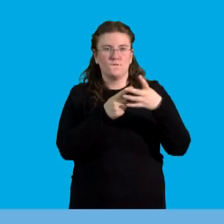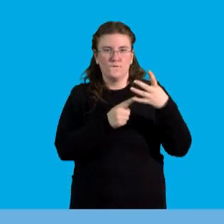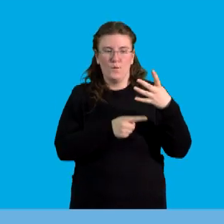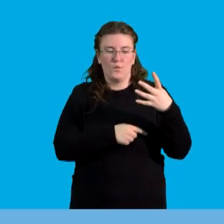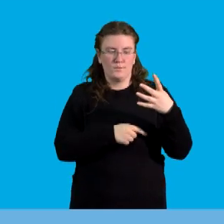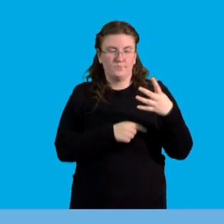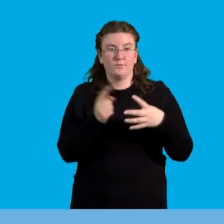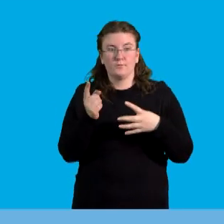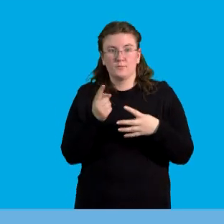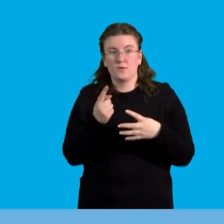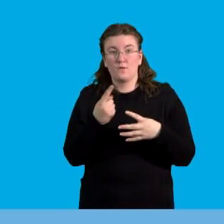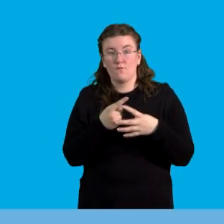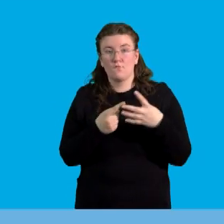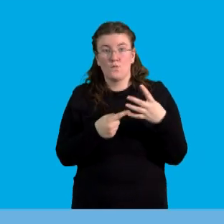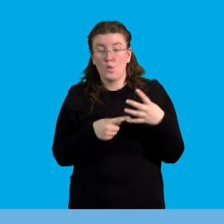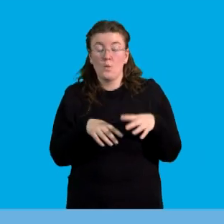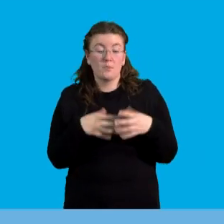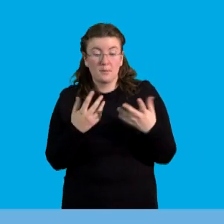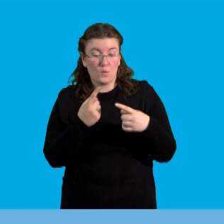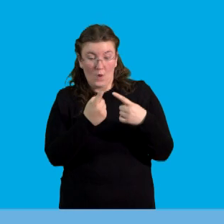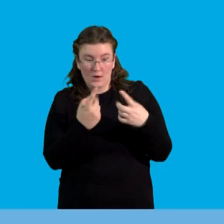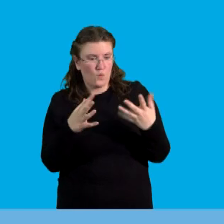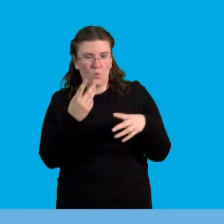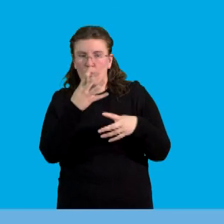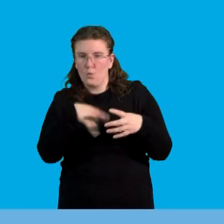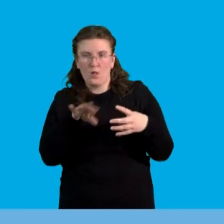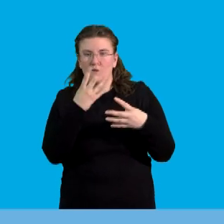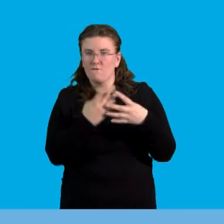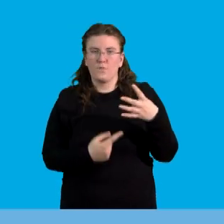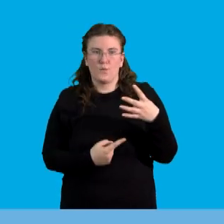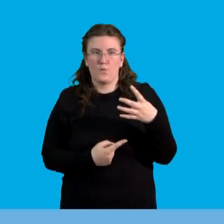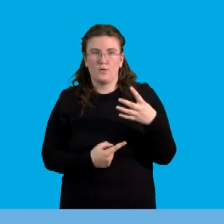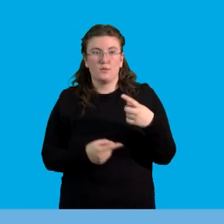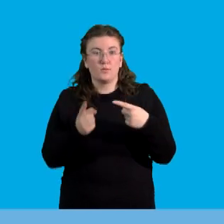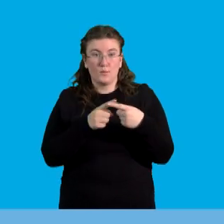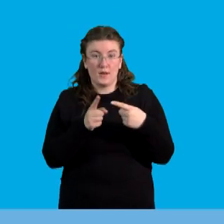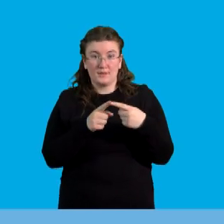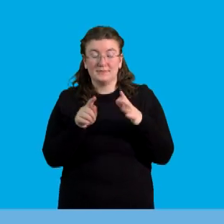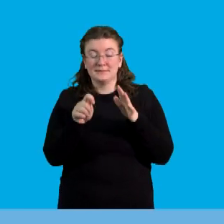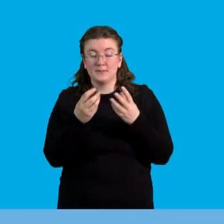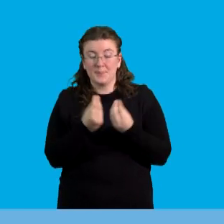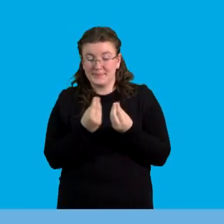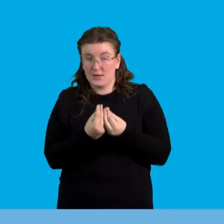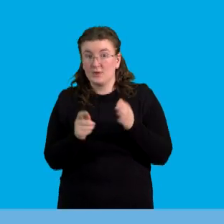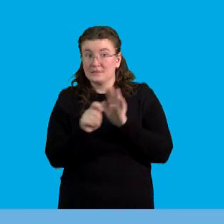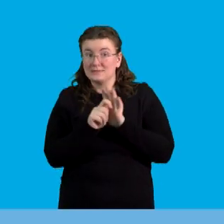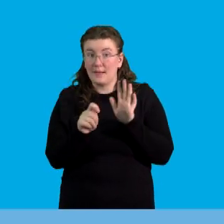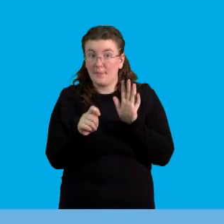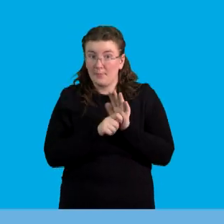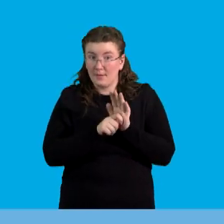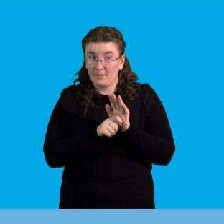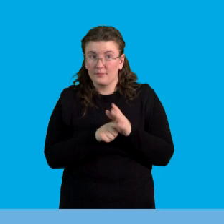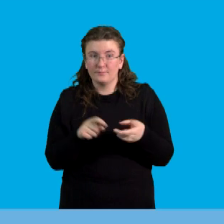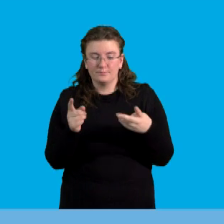four of these factors, either one of the four or all of them. Number one, the type of the material of the conductor affects the